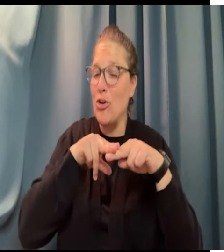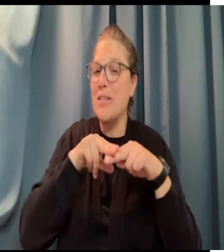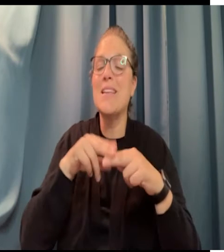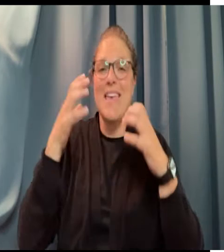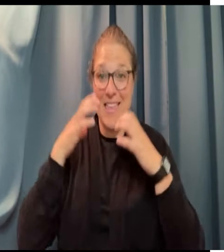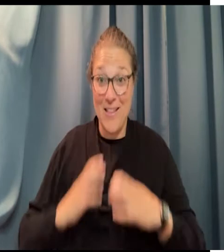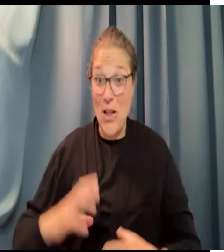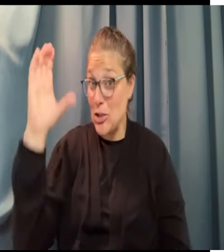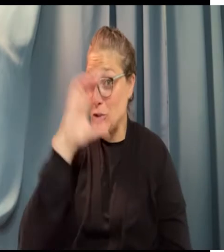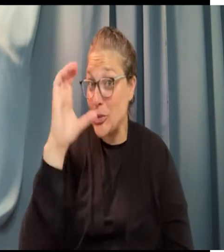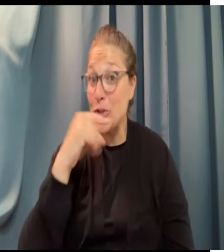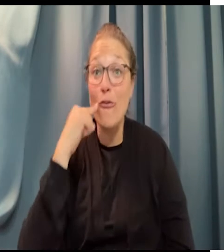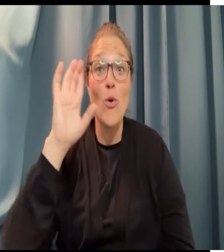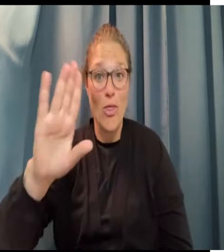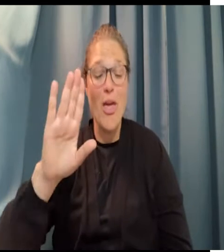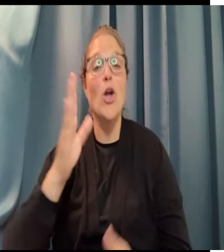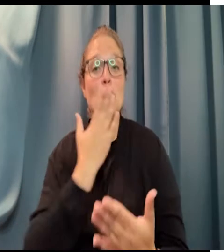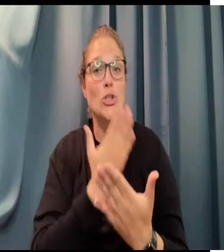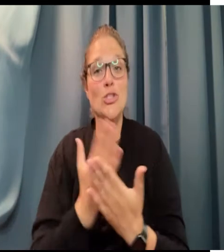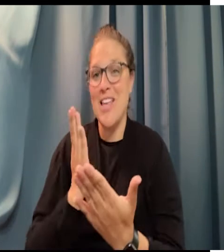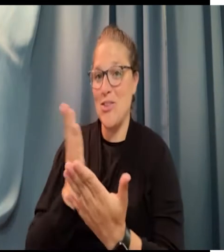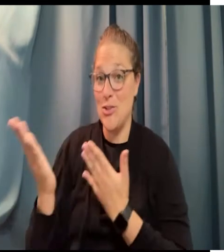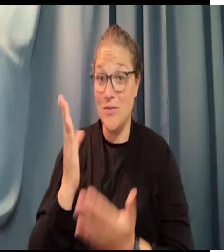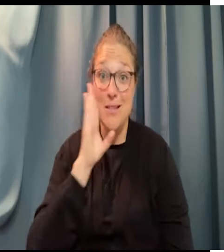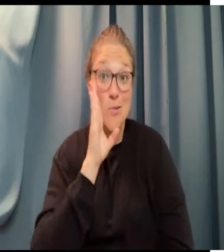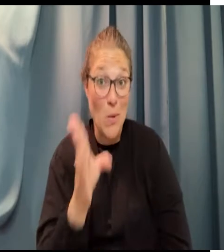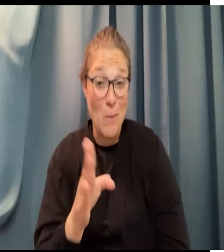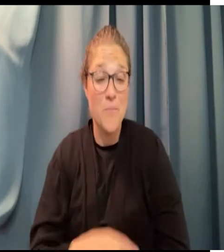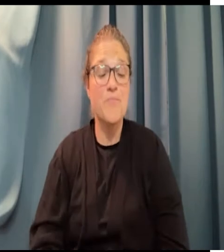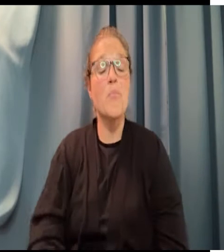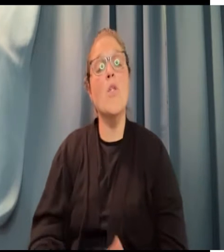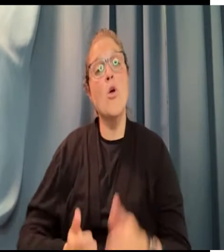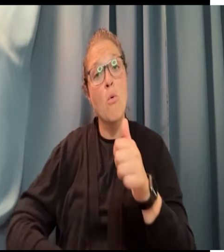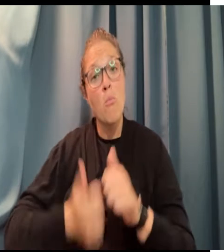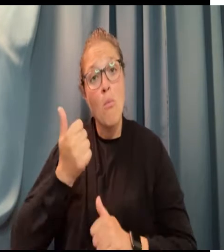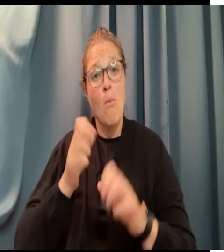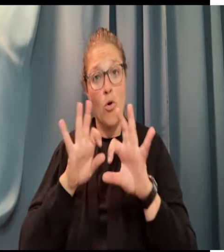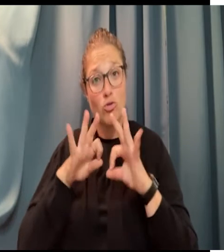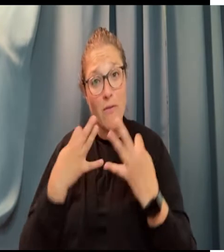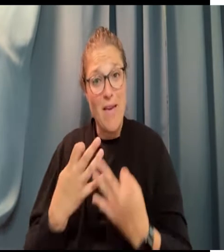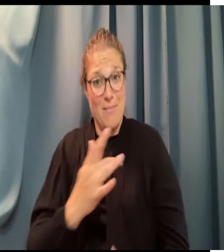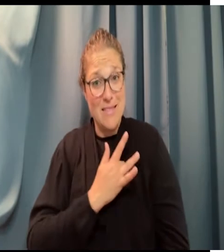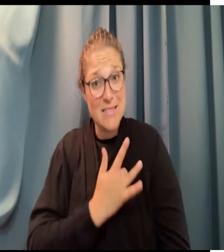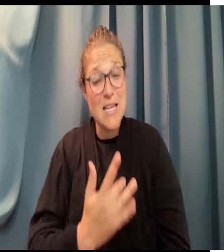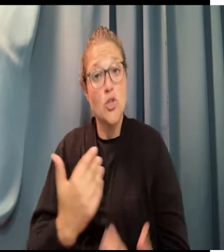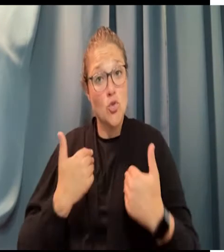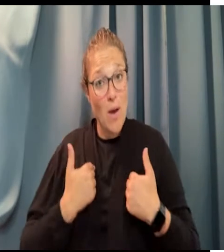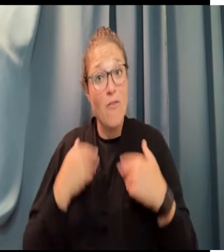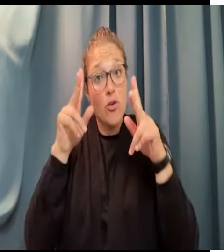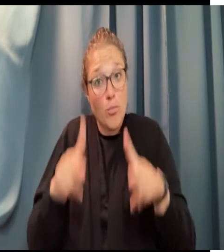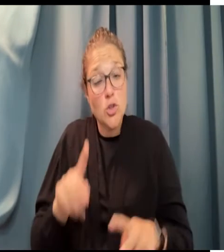customers seeking their goods and services. Did you know that 1 in 3 families has a member with